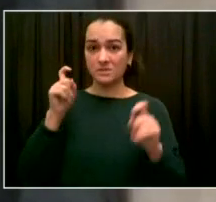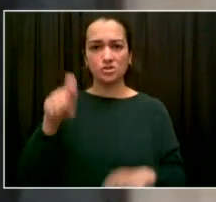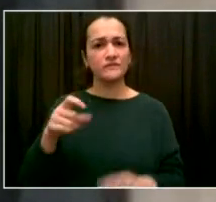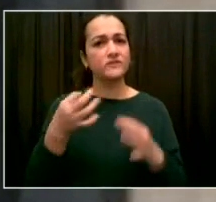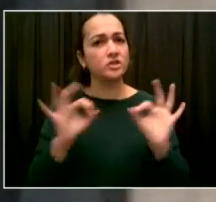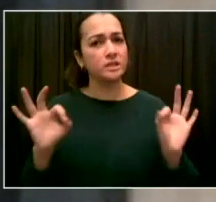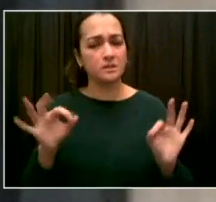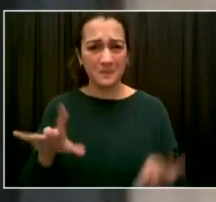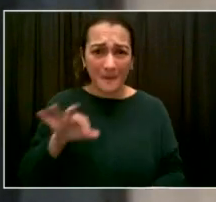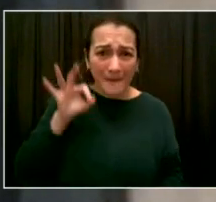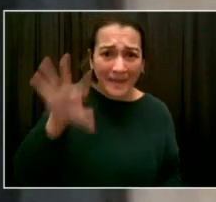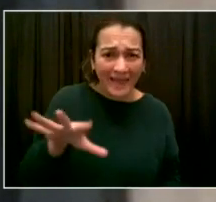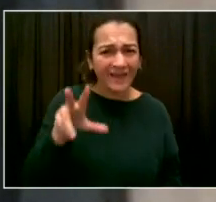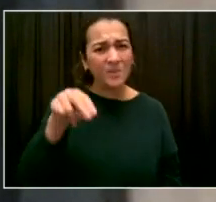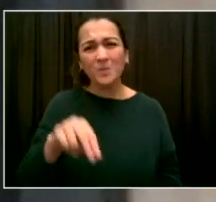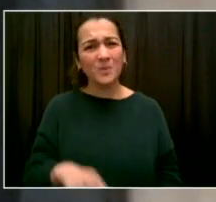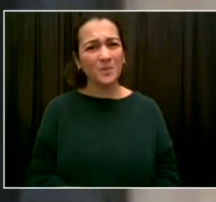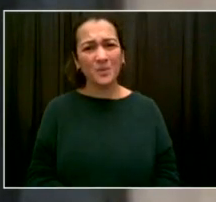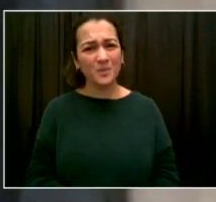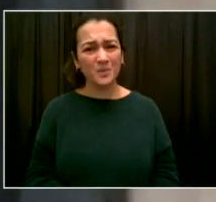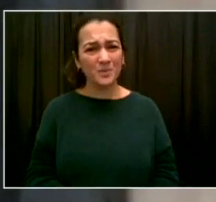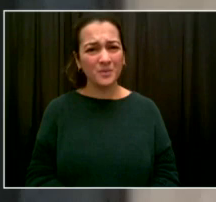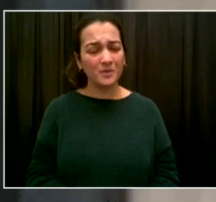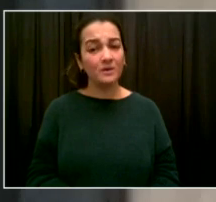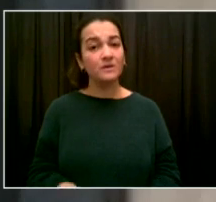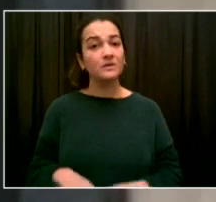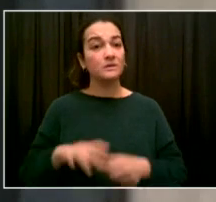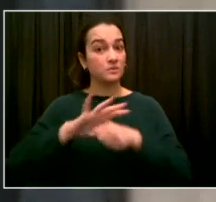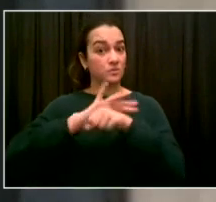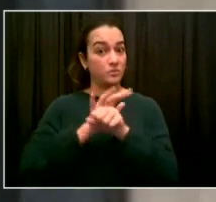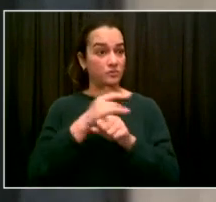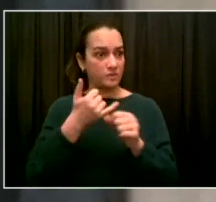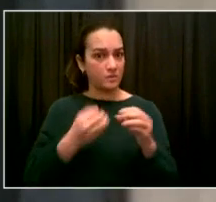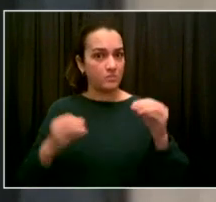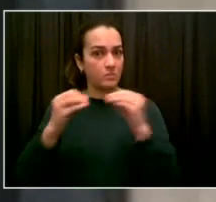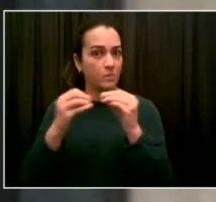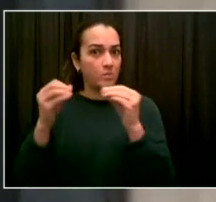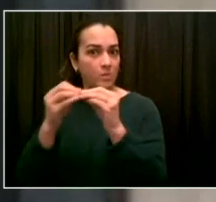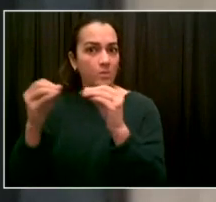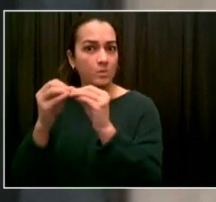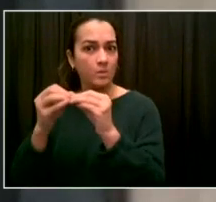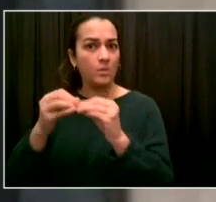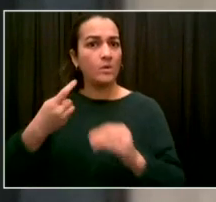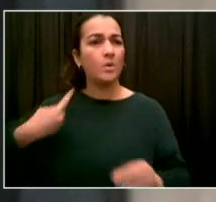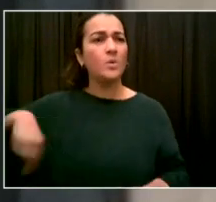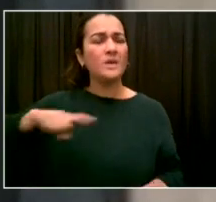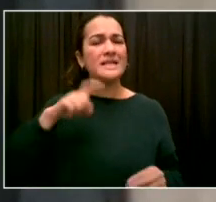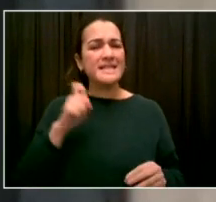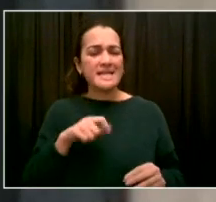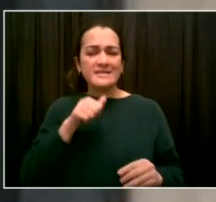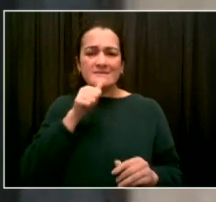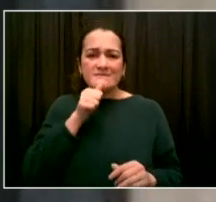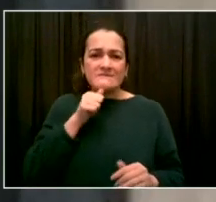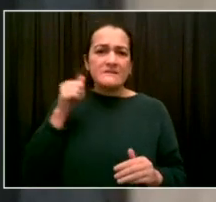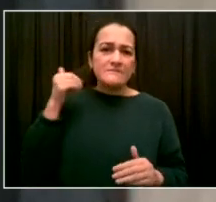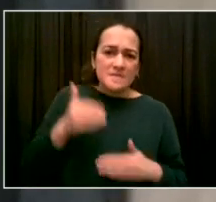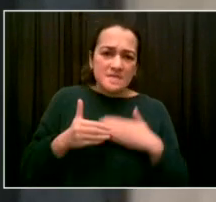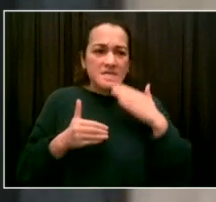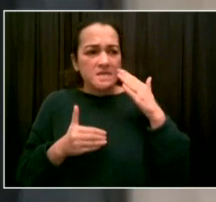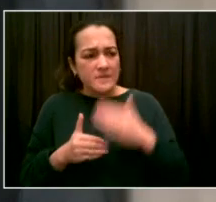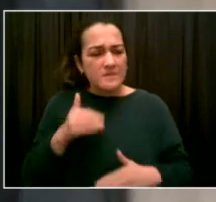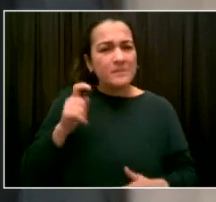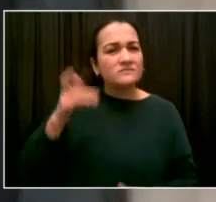with all, with all the help we need right on the ground. We need these 100 mobile sites, and we need FEMA to